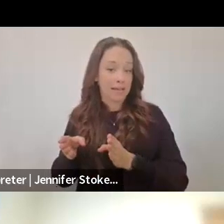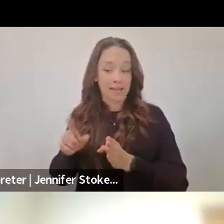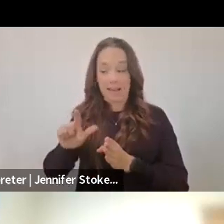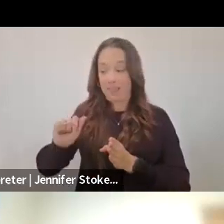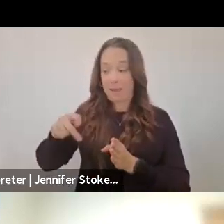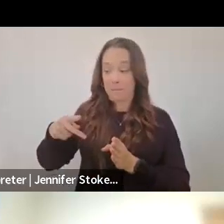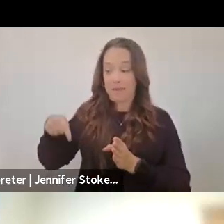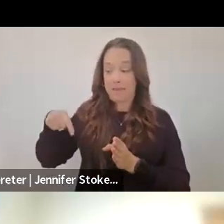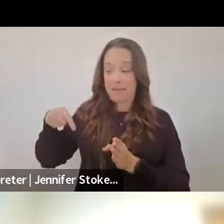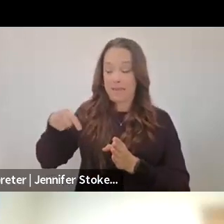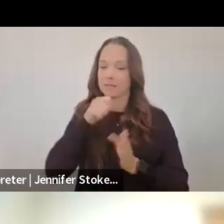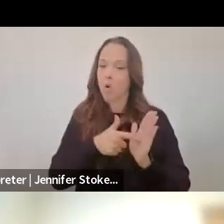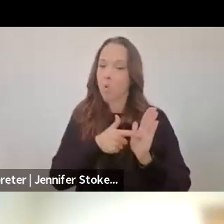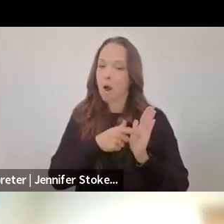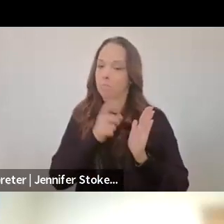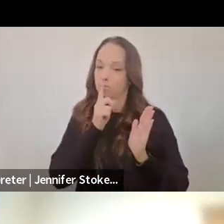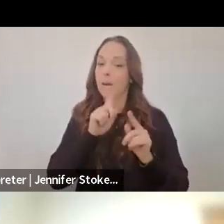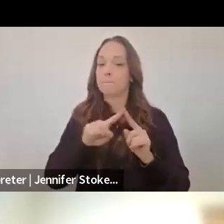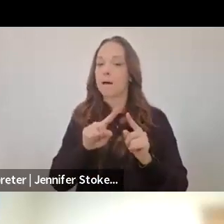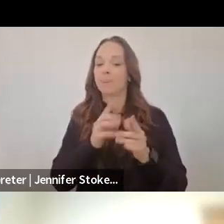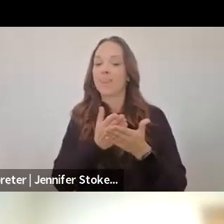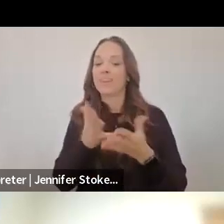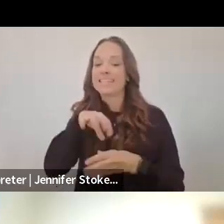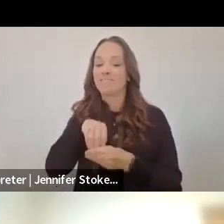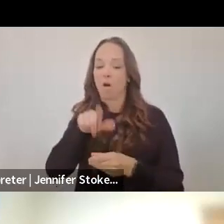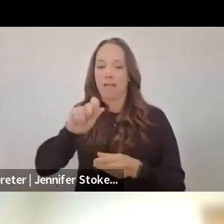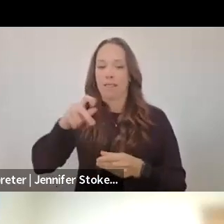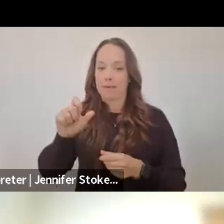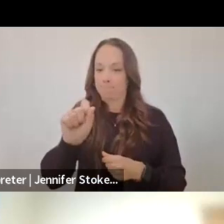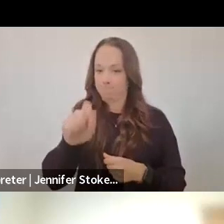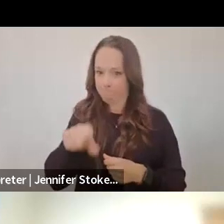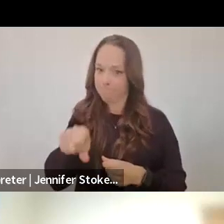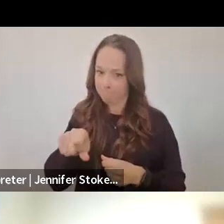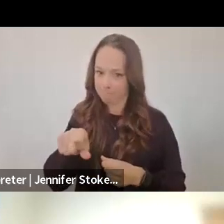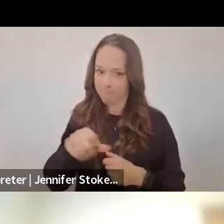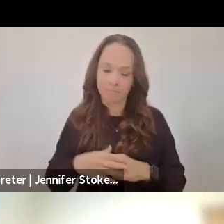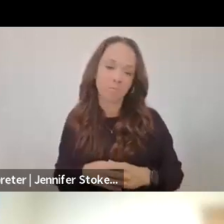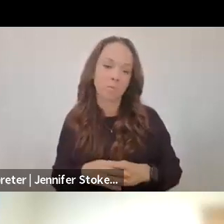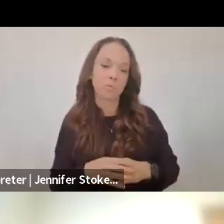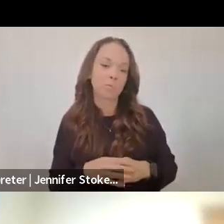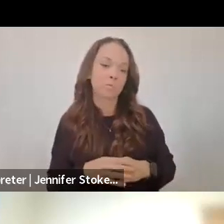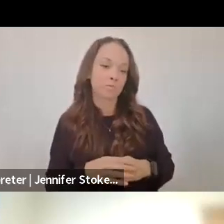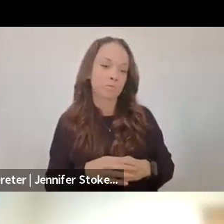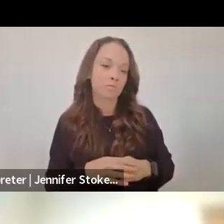are. And let's talk about the benefit to having a plan pulled together.